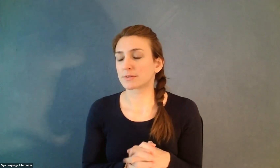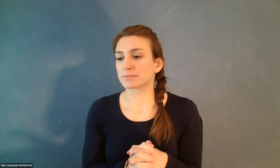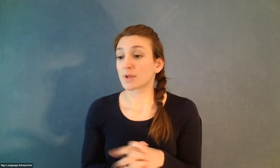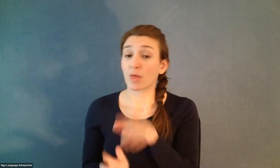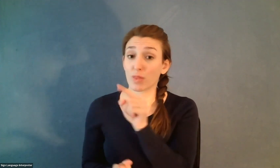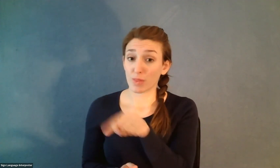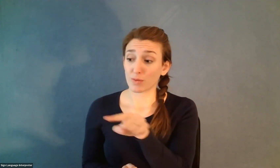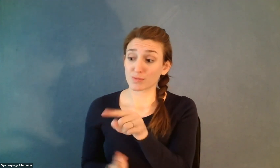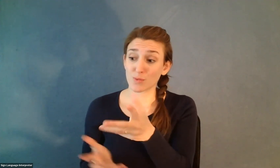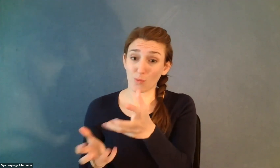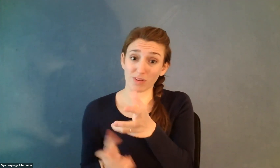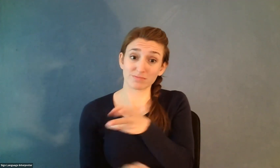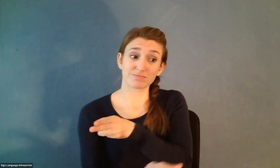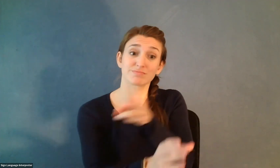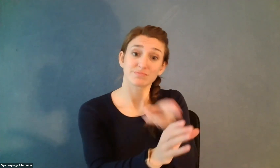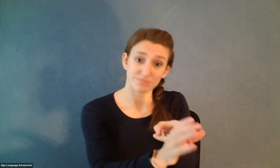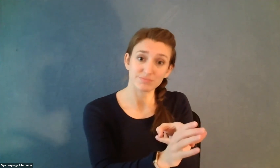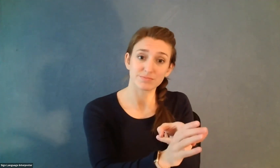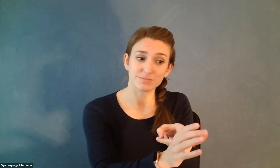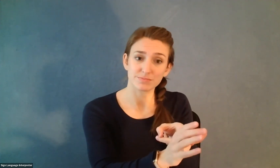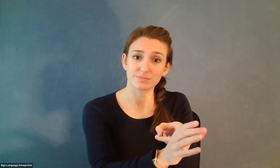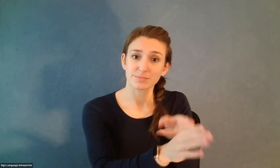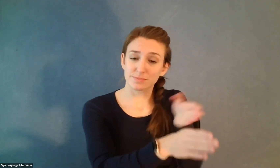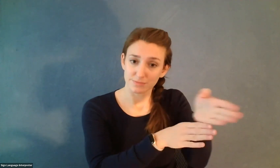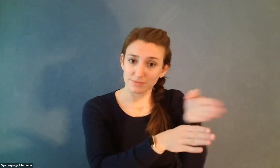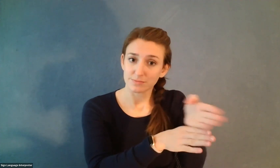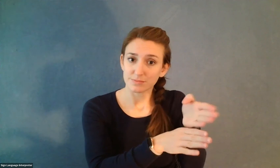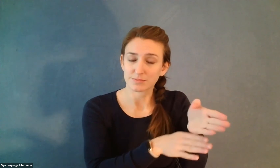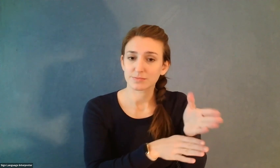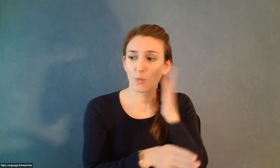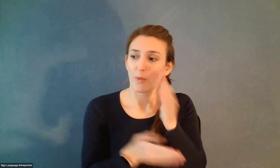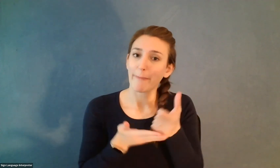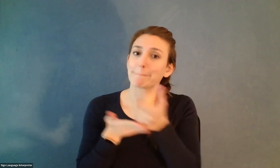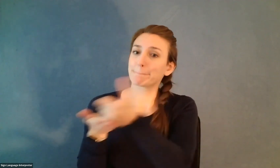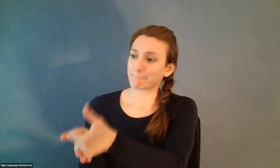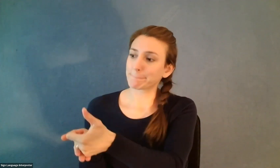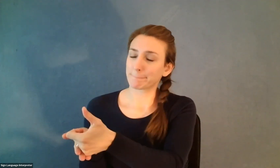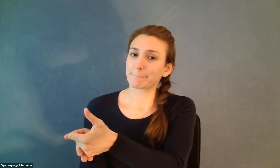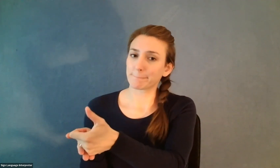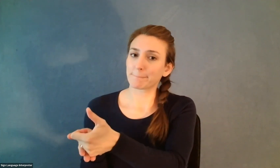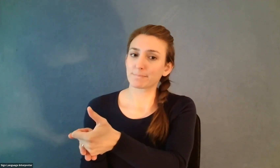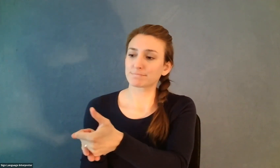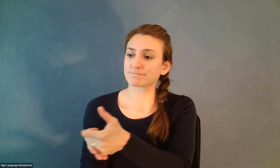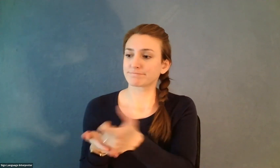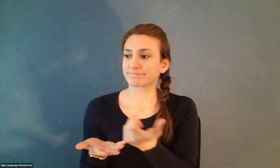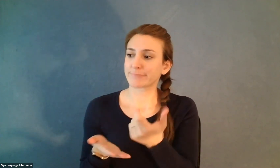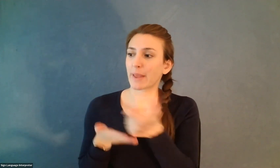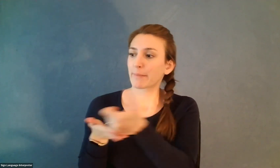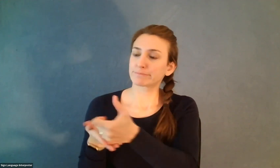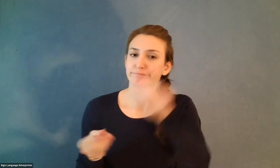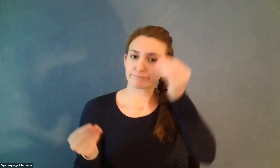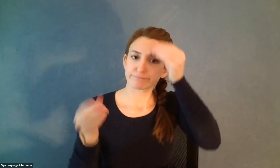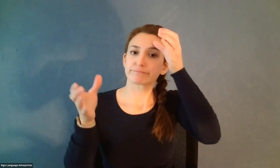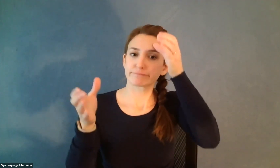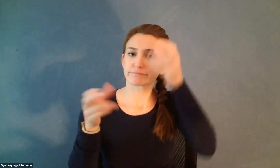It's going to help the other side because it'll give them more knowledge. Because